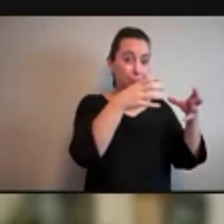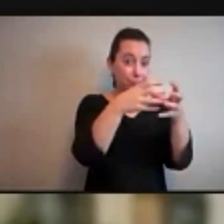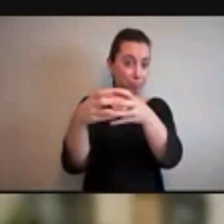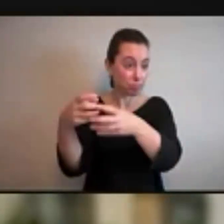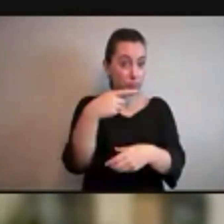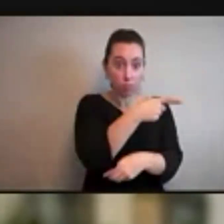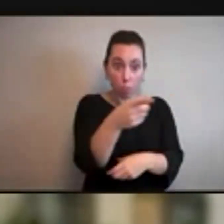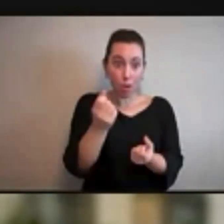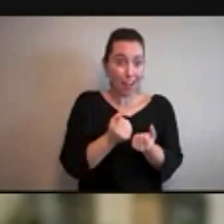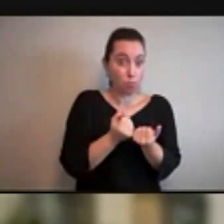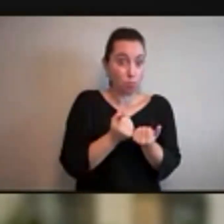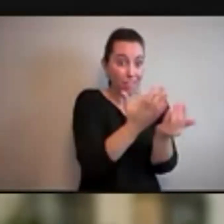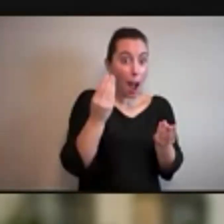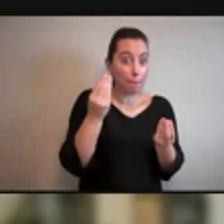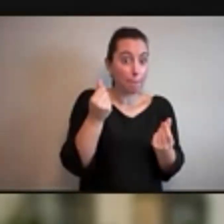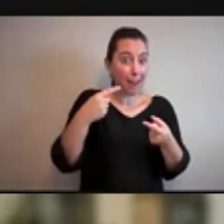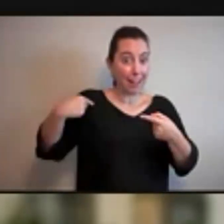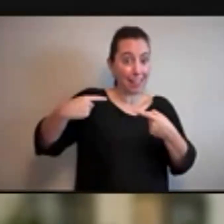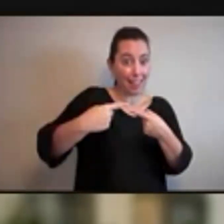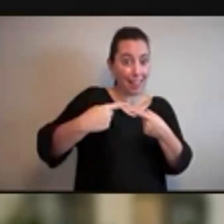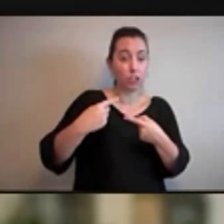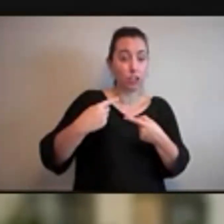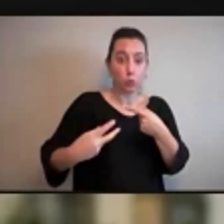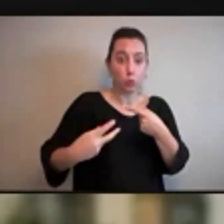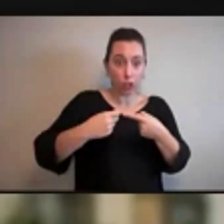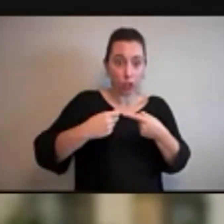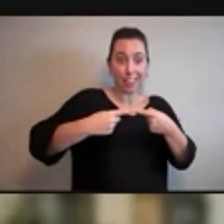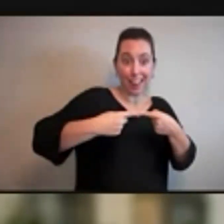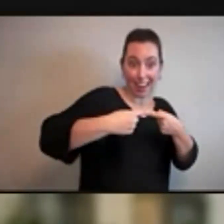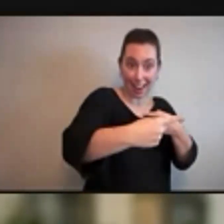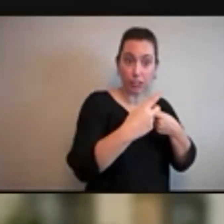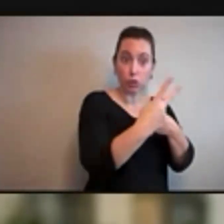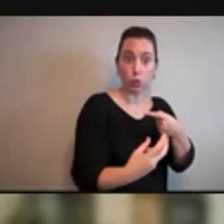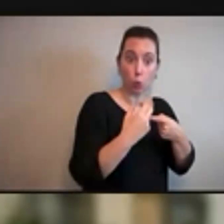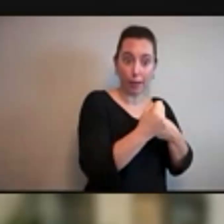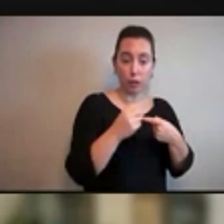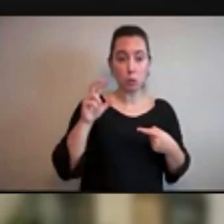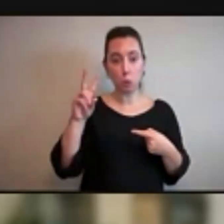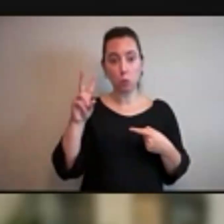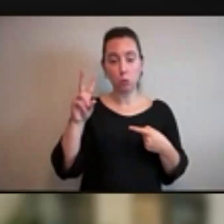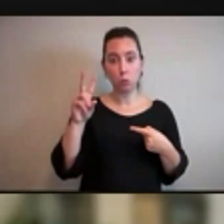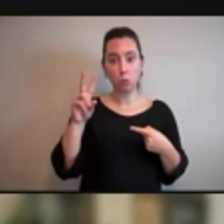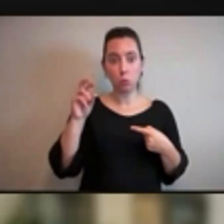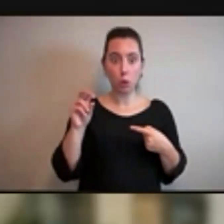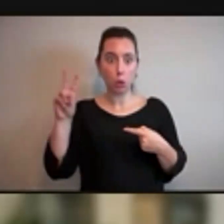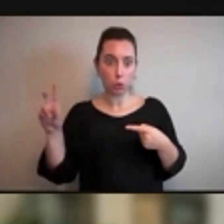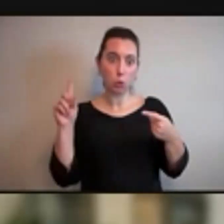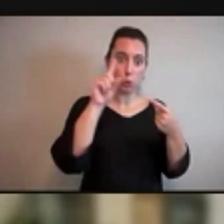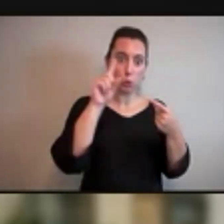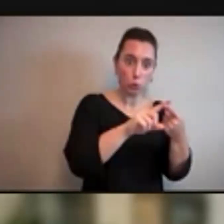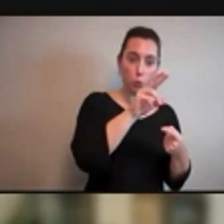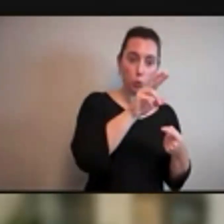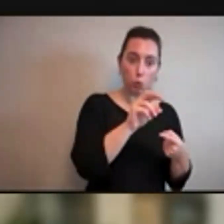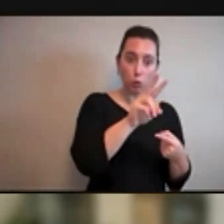the last 2 years and the next two till the end of the Next Generation EU plan are about 60,000,